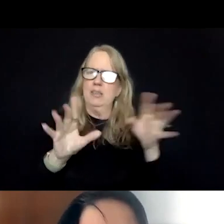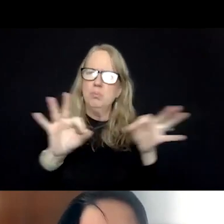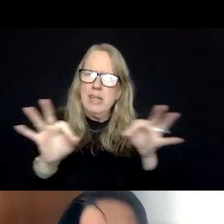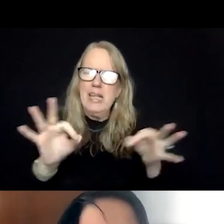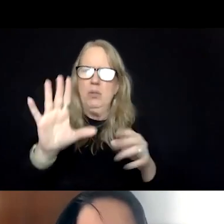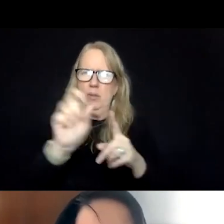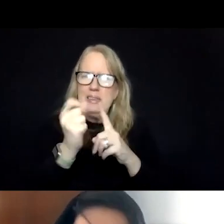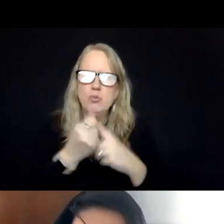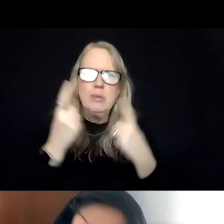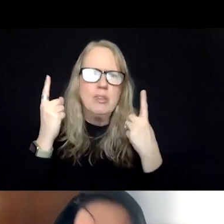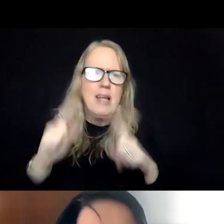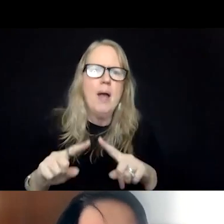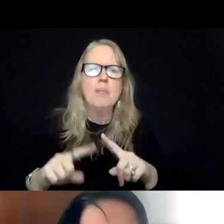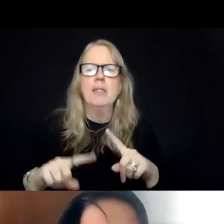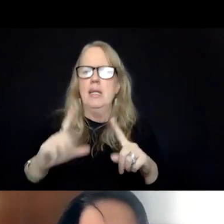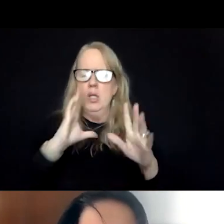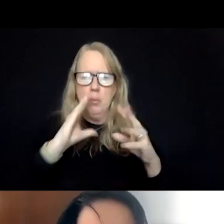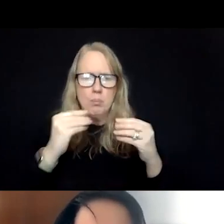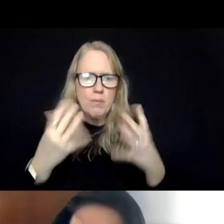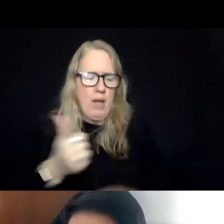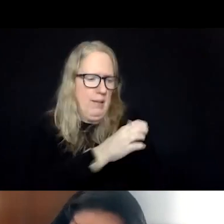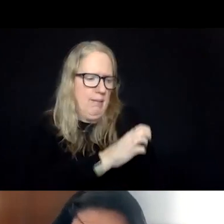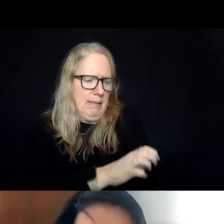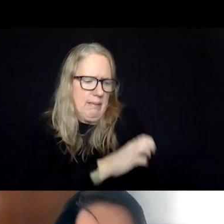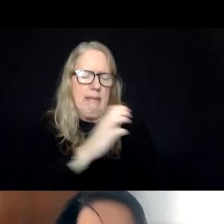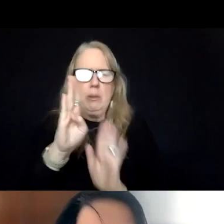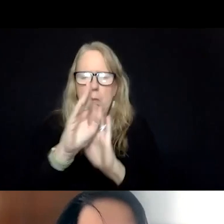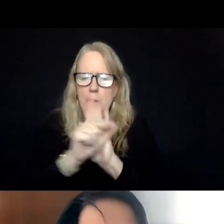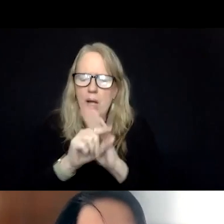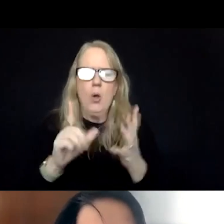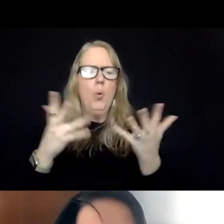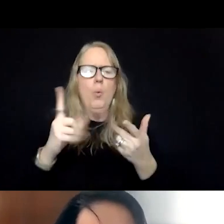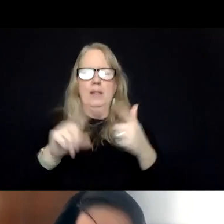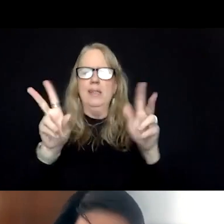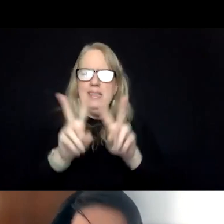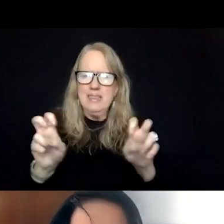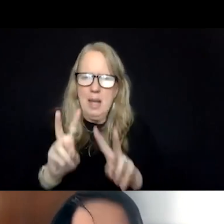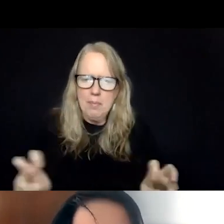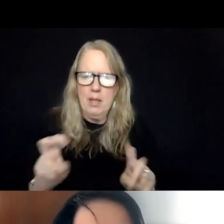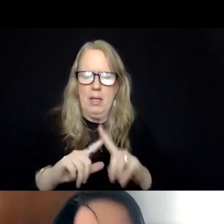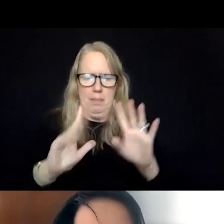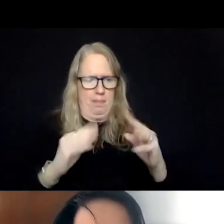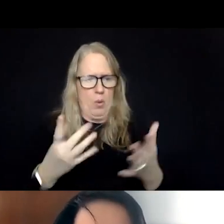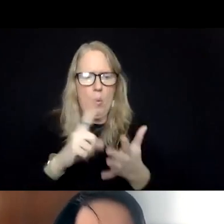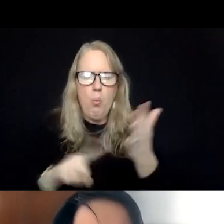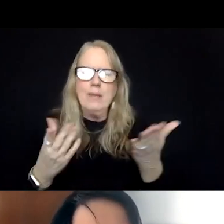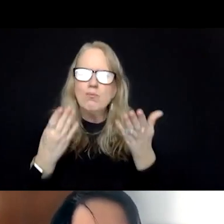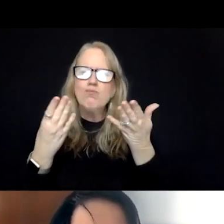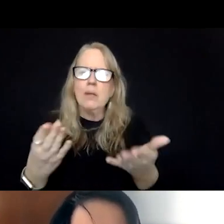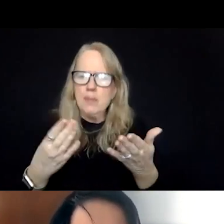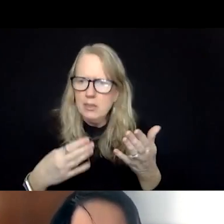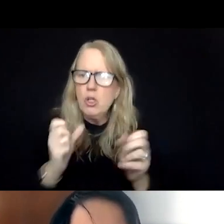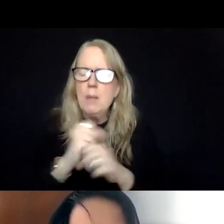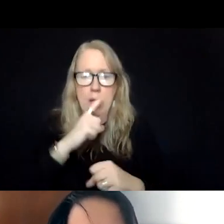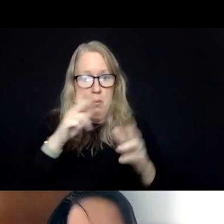that's happening, providing the clinical background, providing what the assessment is, and then providing what the recommendations are, and making sure that the